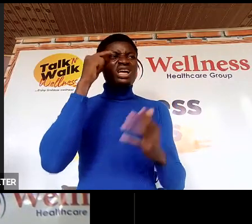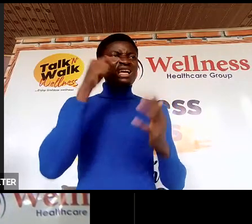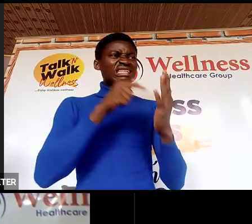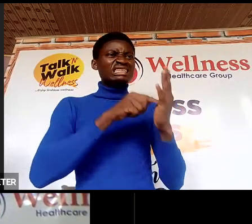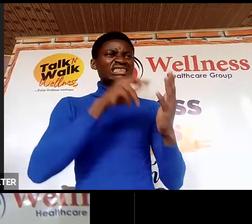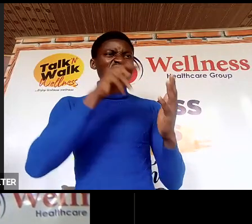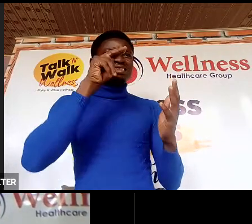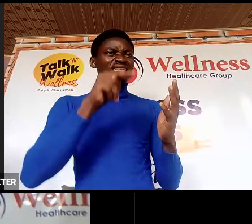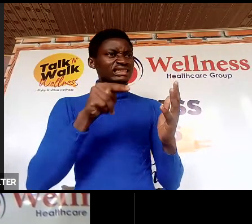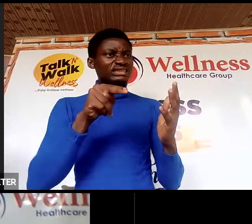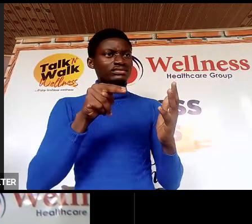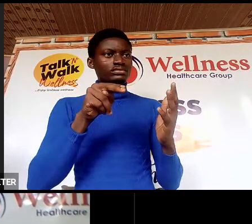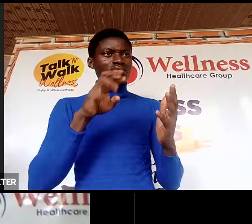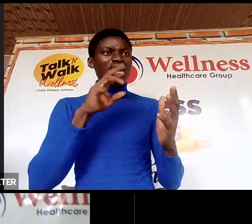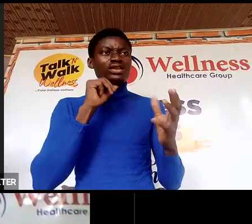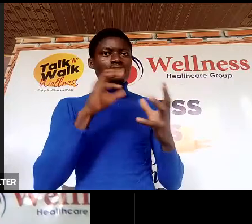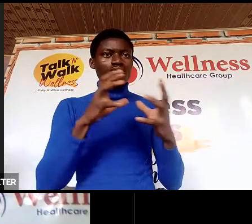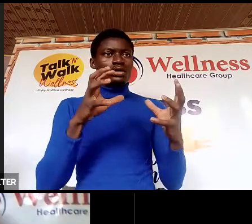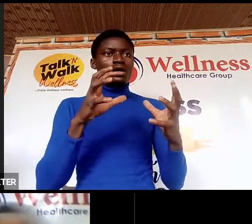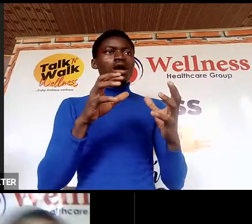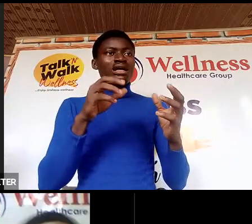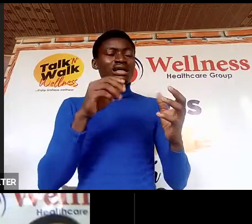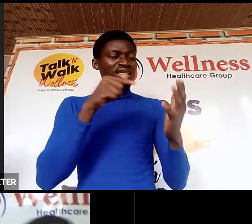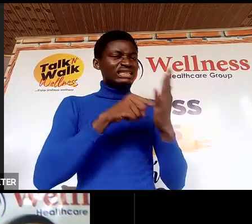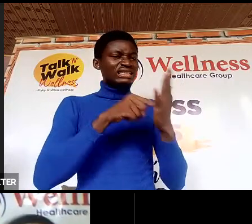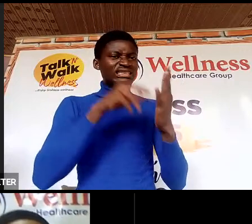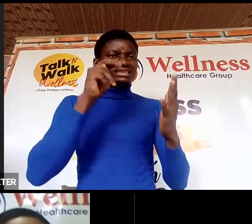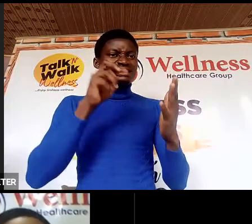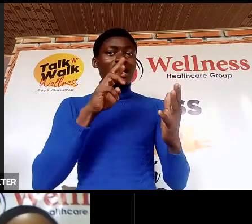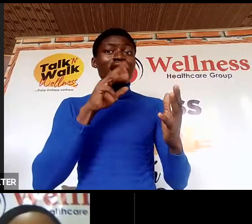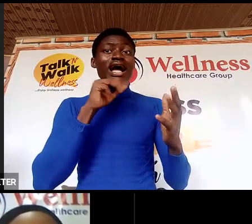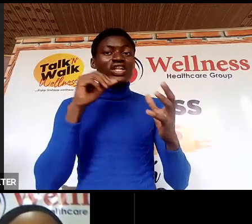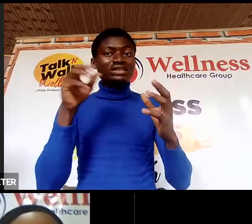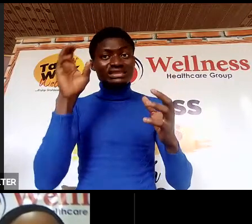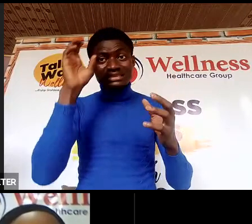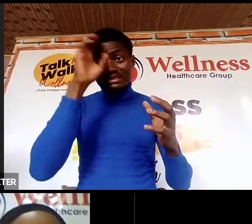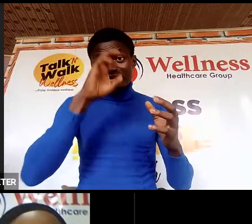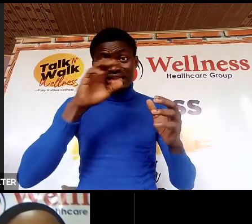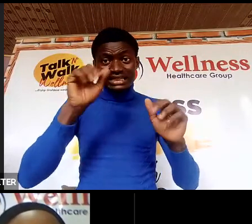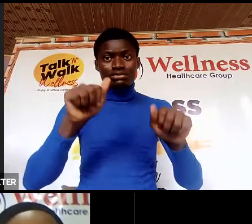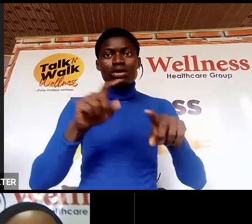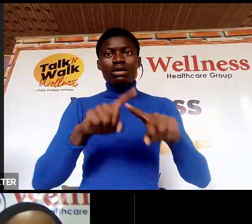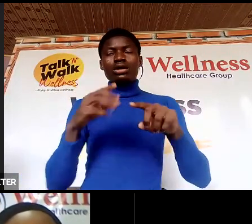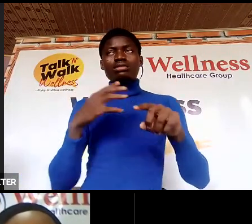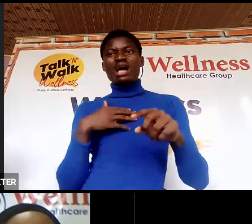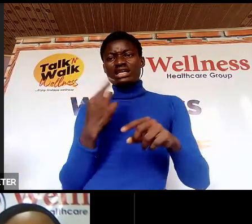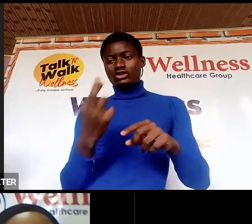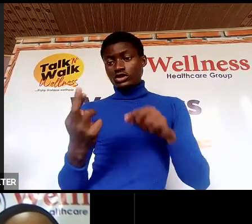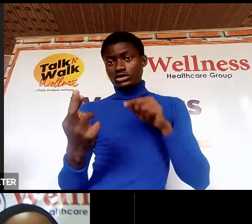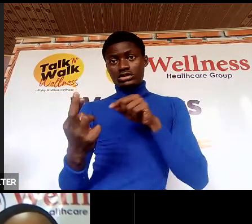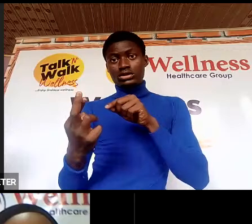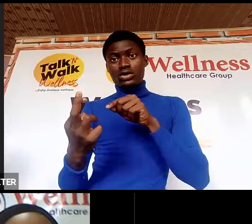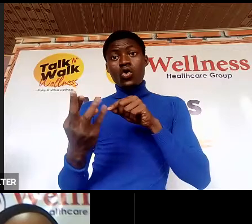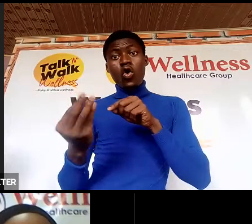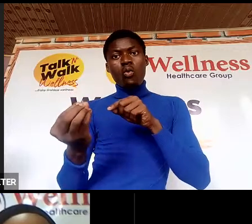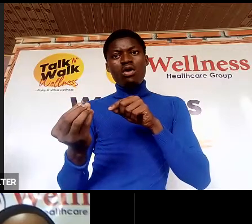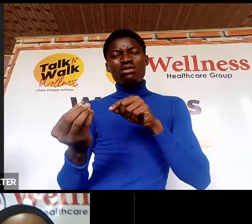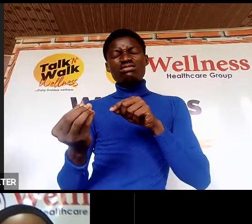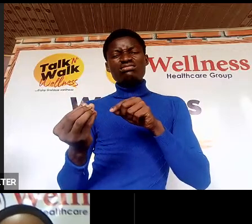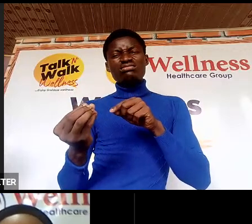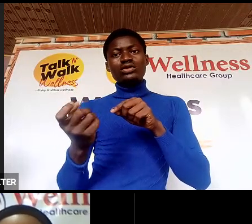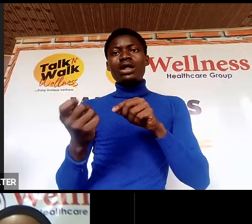limited. It is now my responsibility to decide what am I going to prioritize, and then if I can prioritize what I